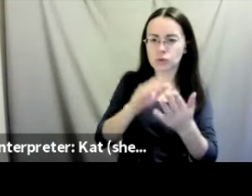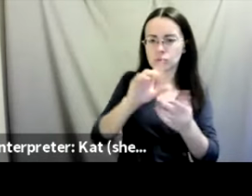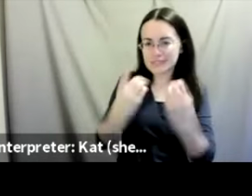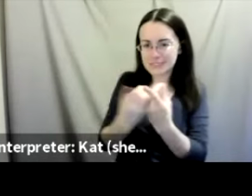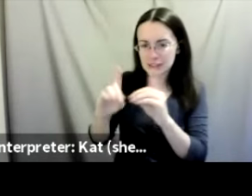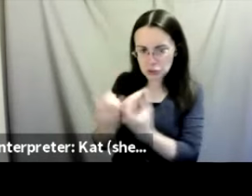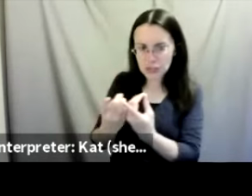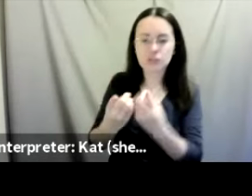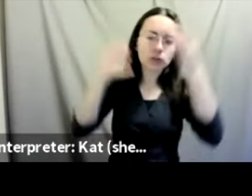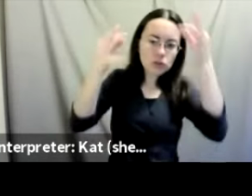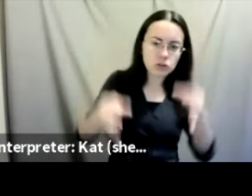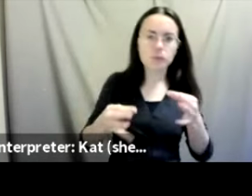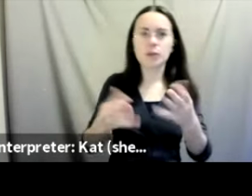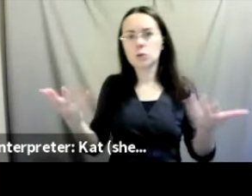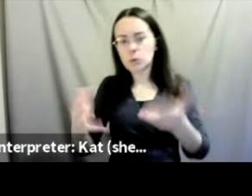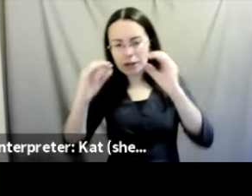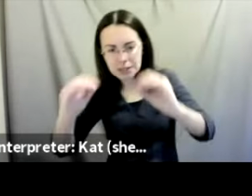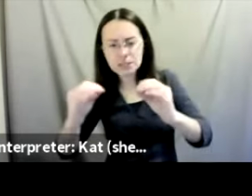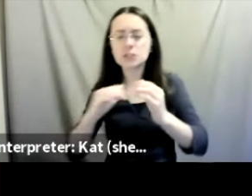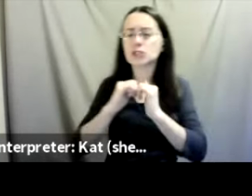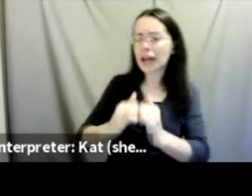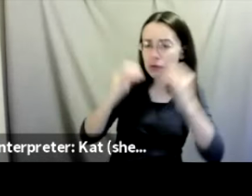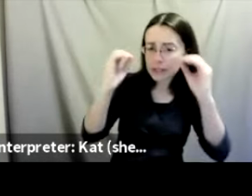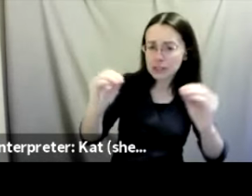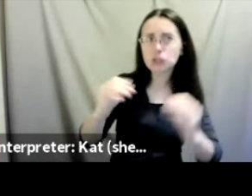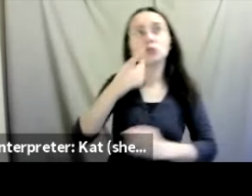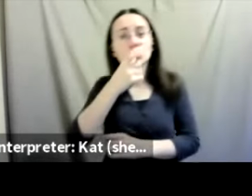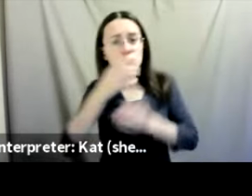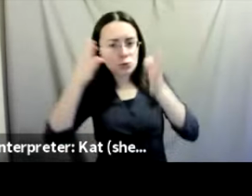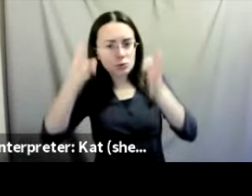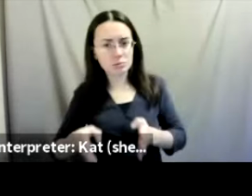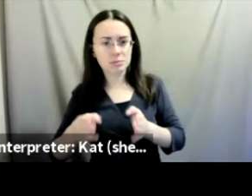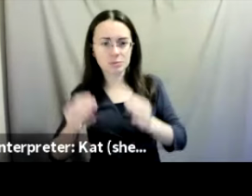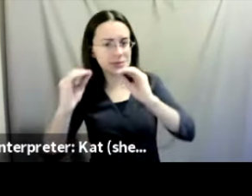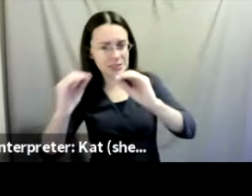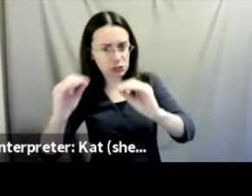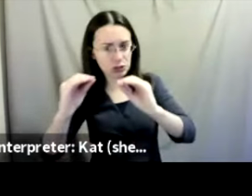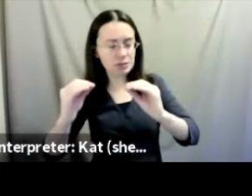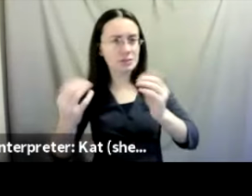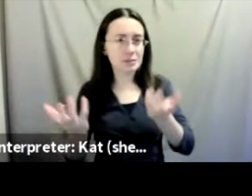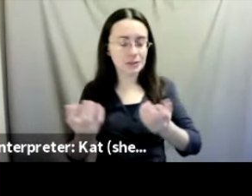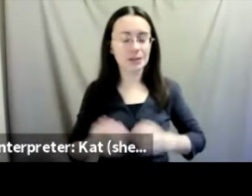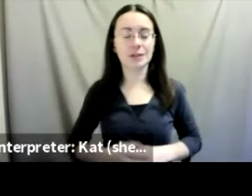have to be, etc. And a lot of times we found that